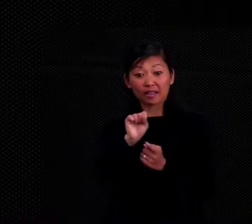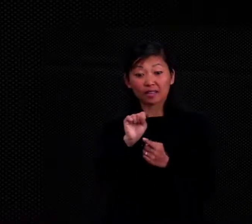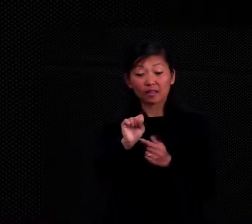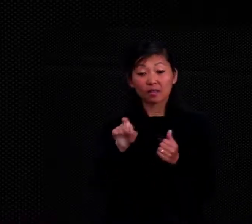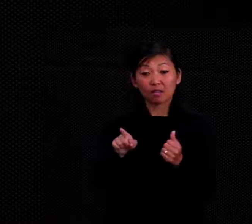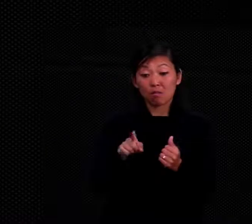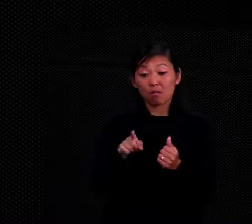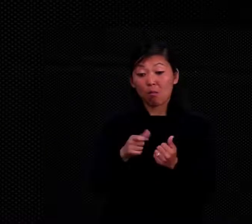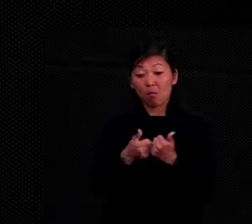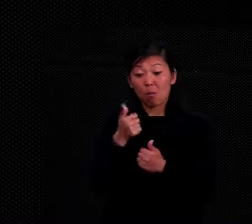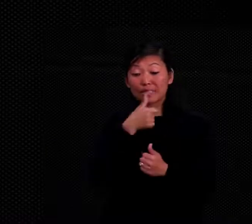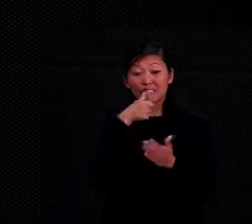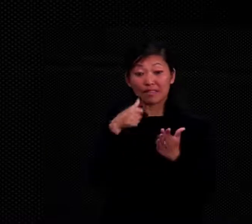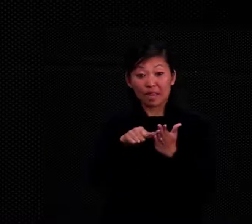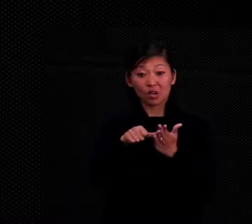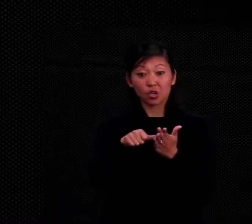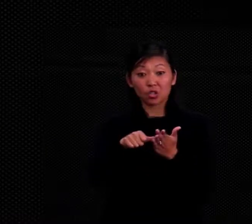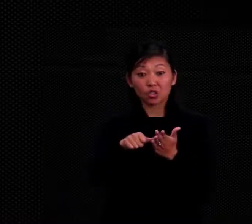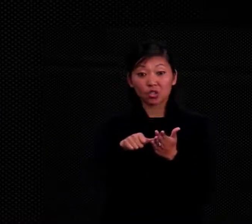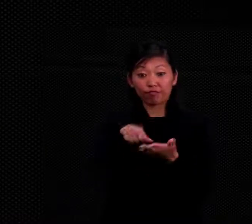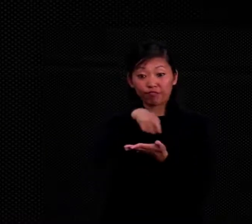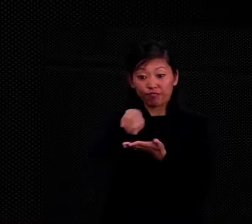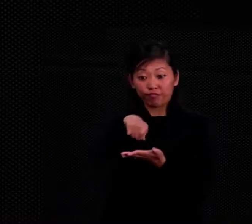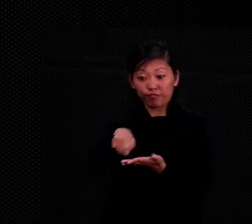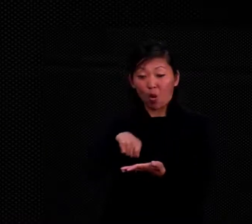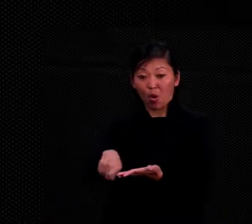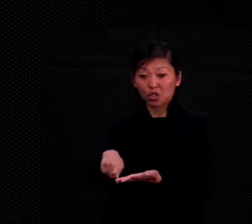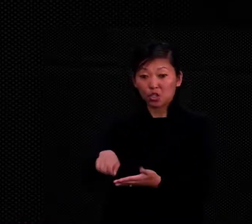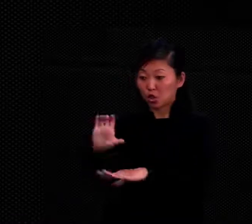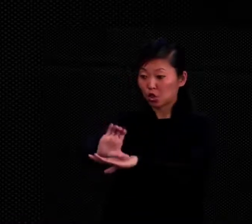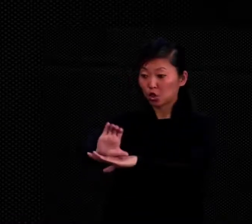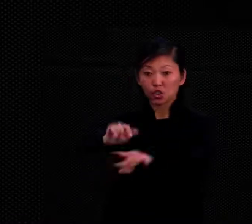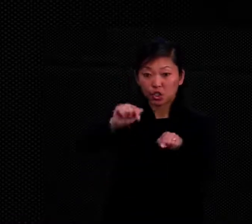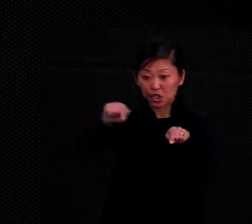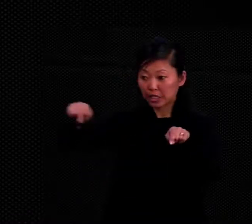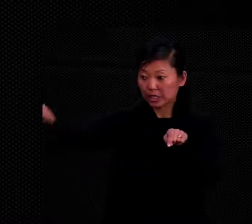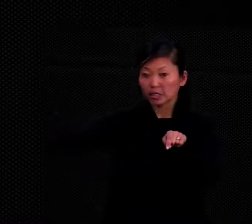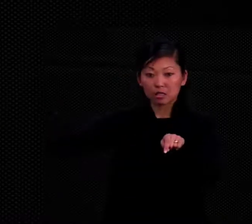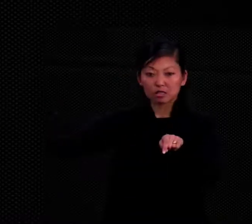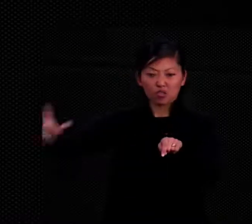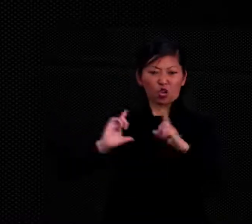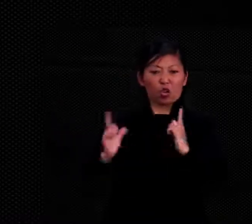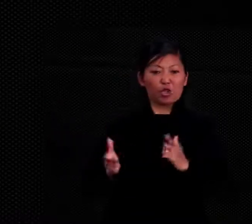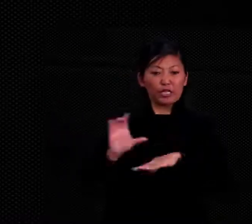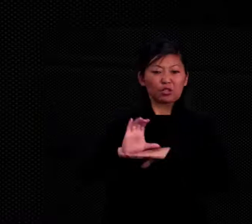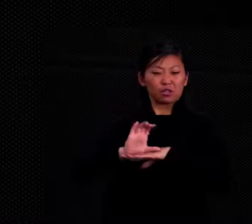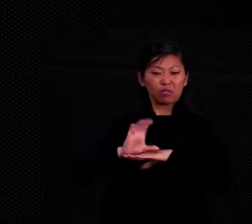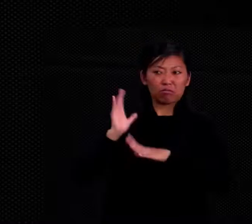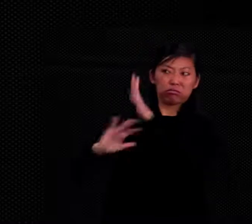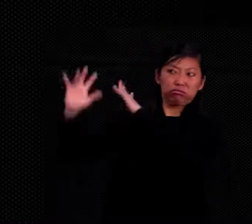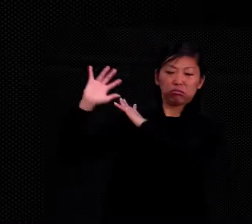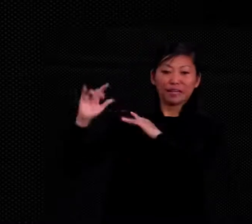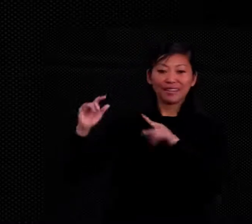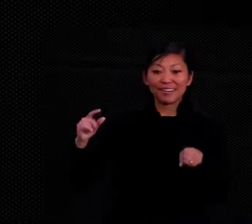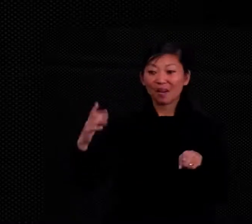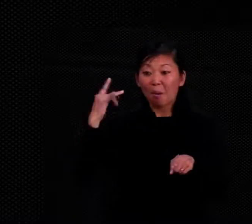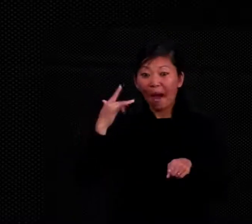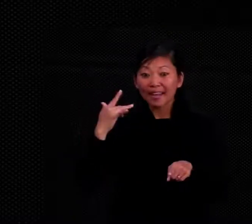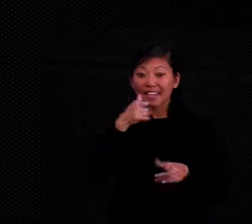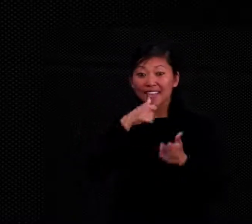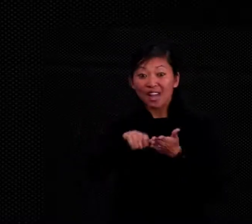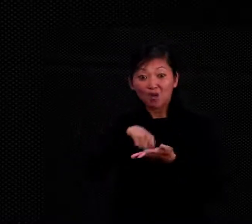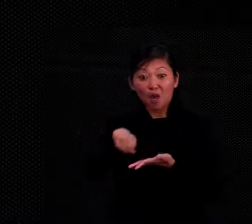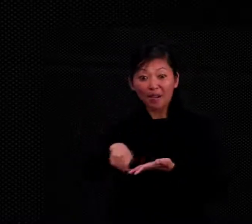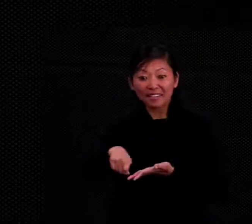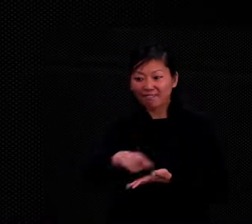Testament are written to these very churches that we look at through rose-colored glasses because there's a conflict in their midst, because there's